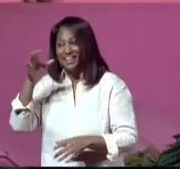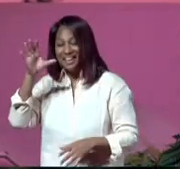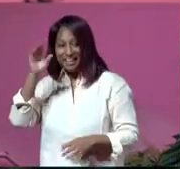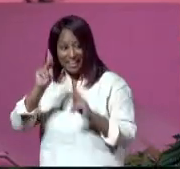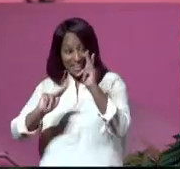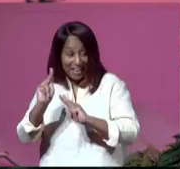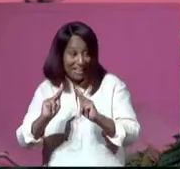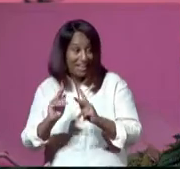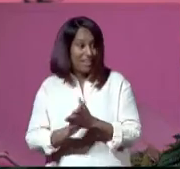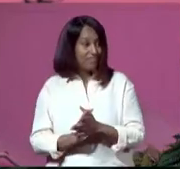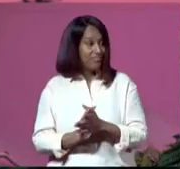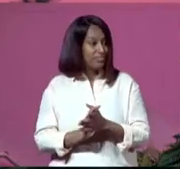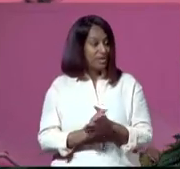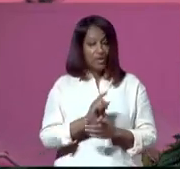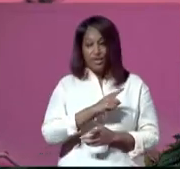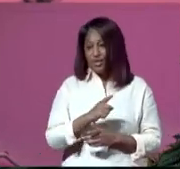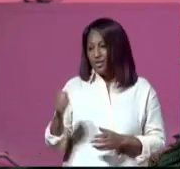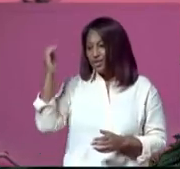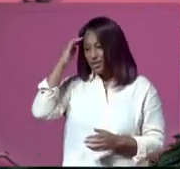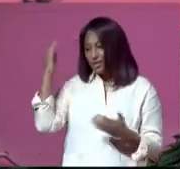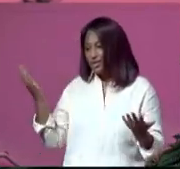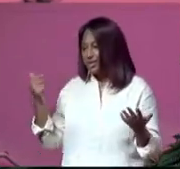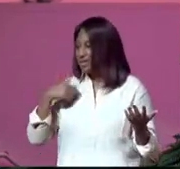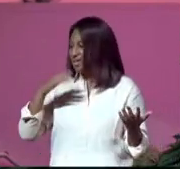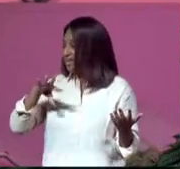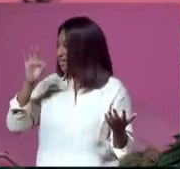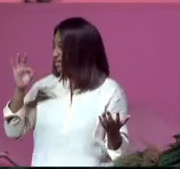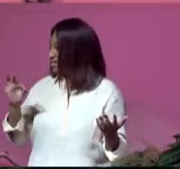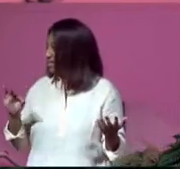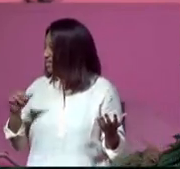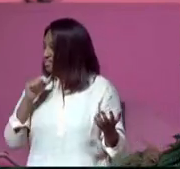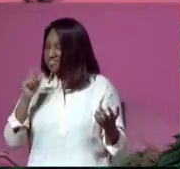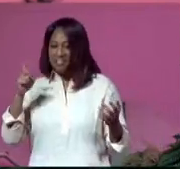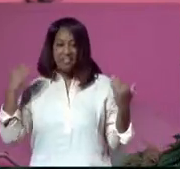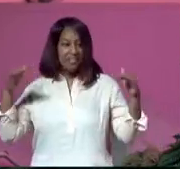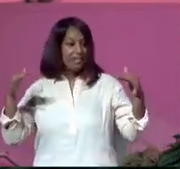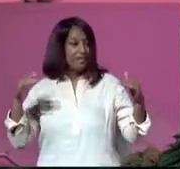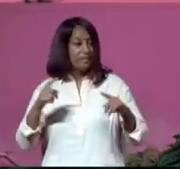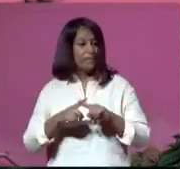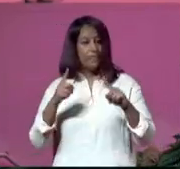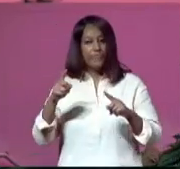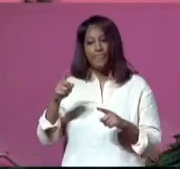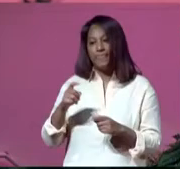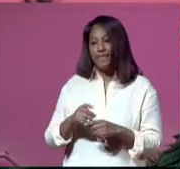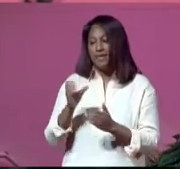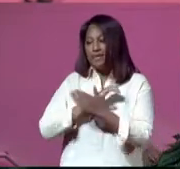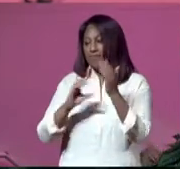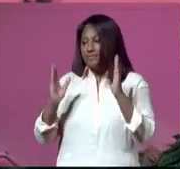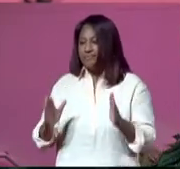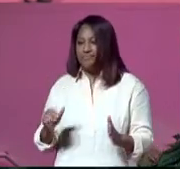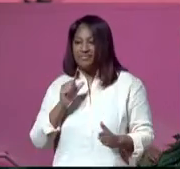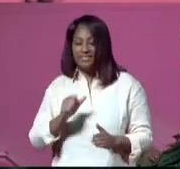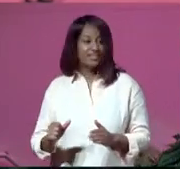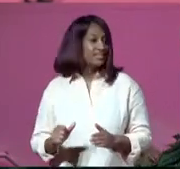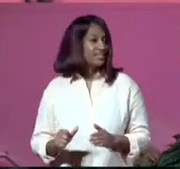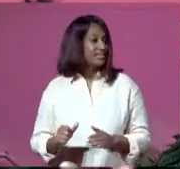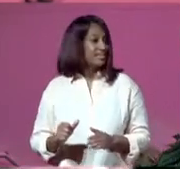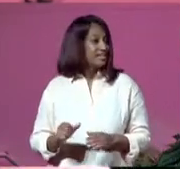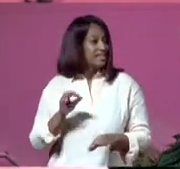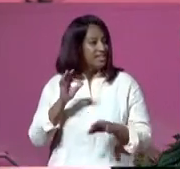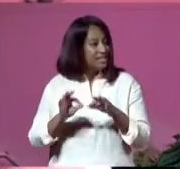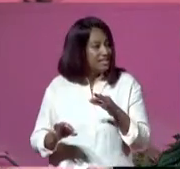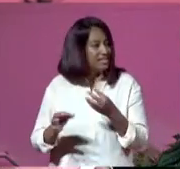Can I tell y'all what I've discovered? And y'all ain't got to shout. Believers don't need to just be saved. Believers need